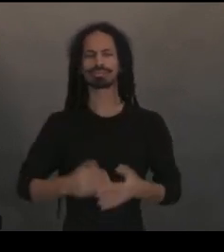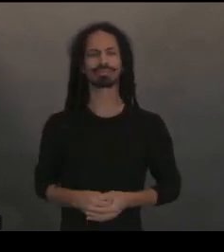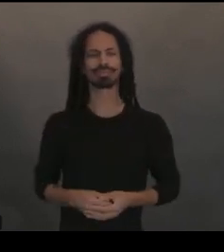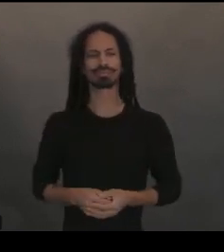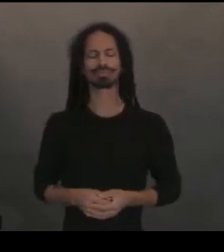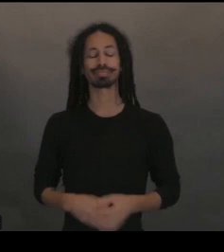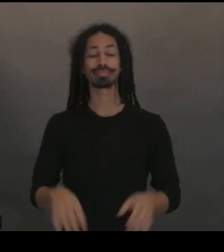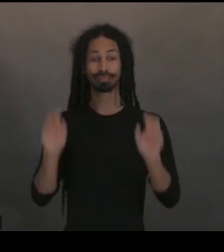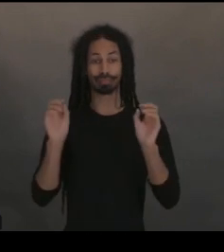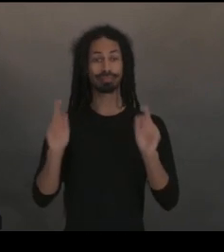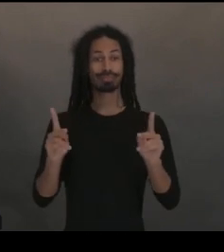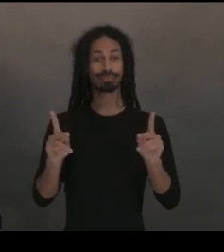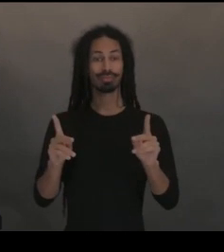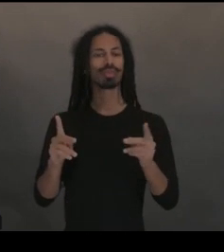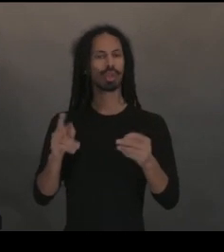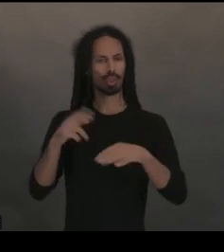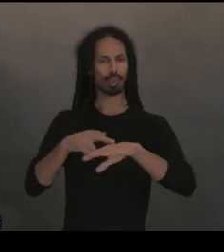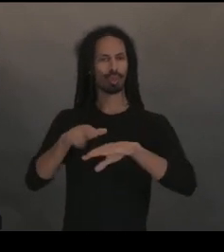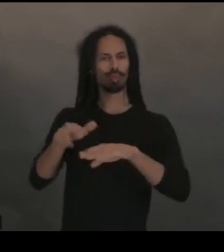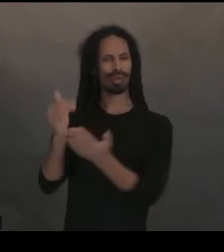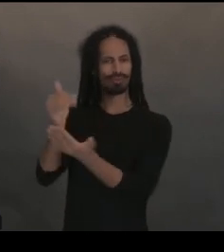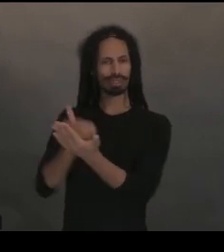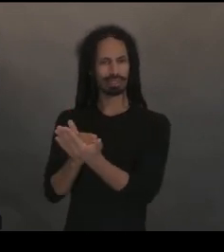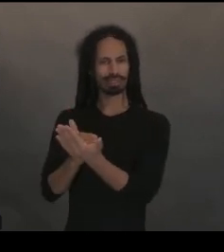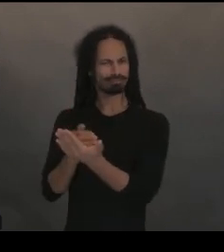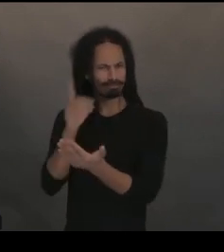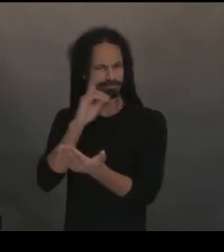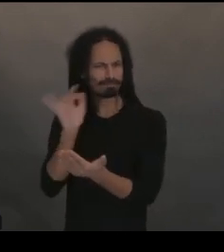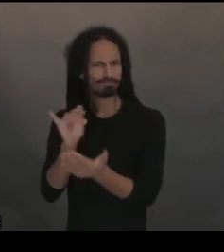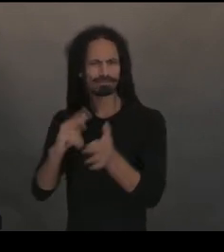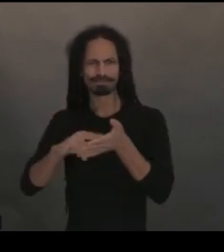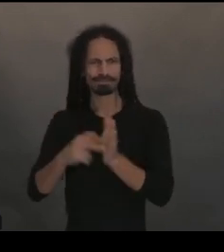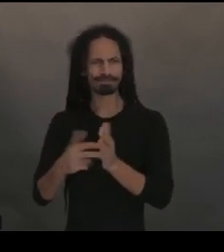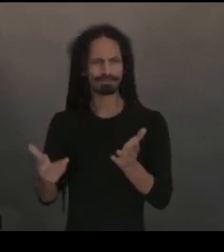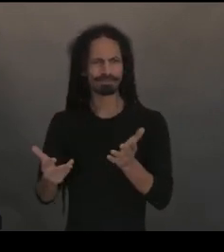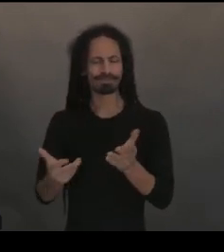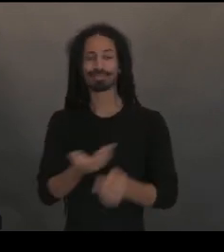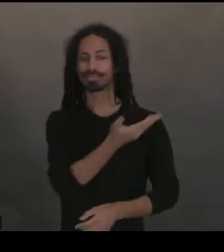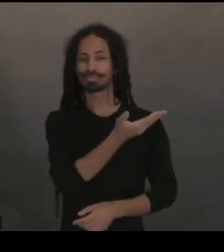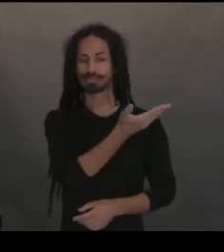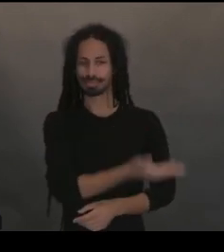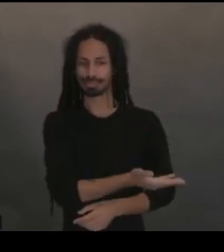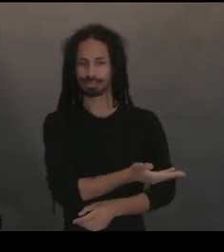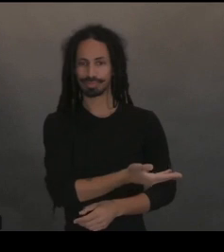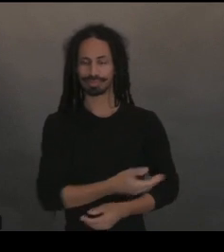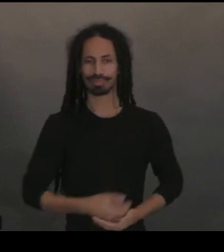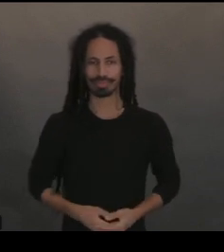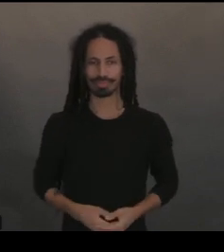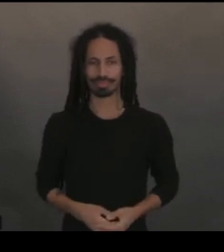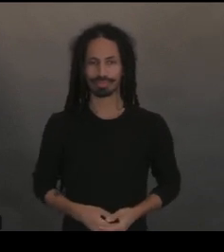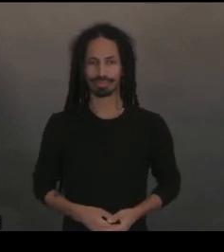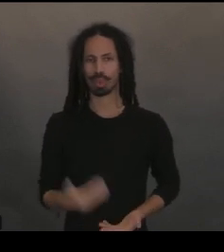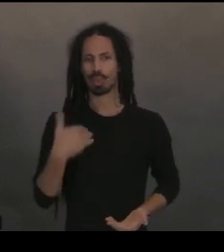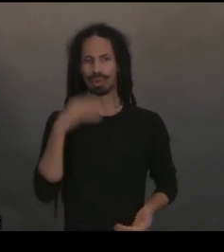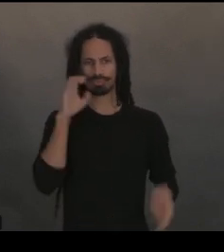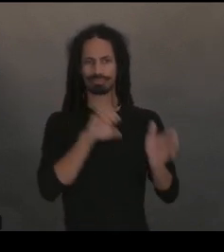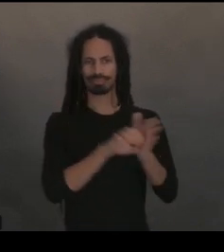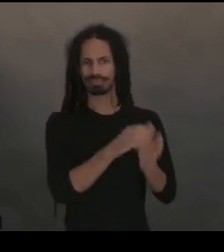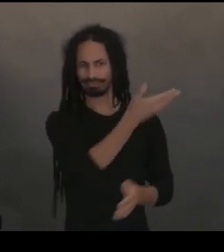Okay, references list. What does that look like? Over here, we have a screenshot